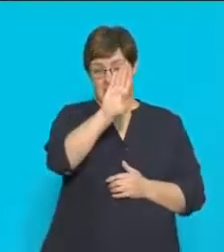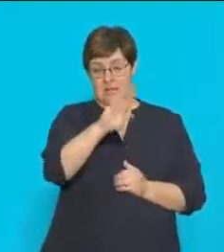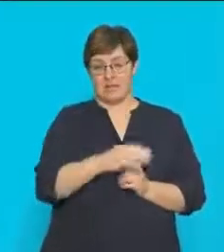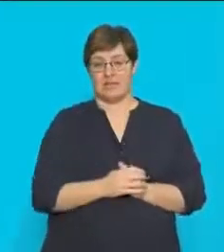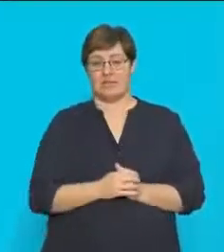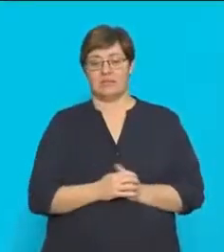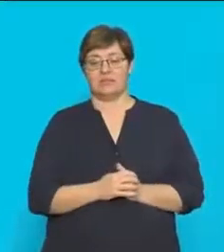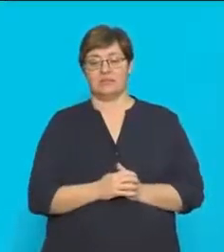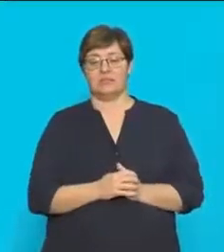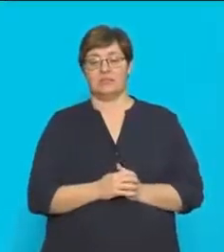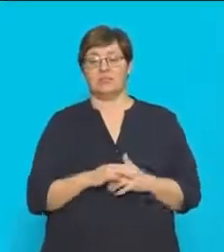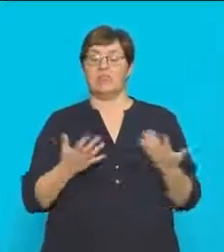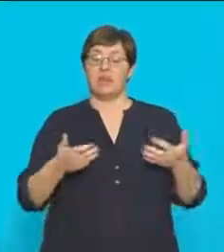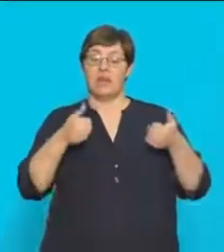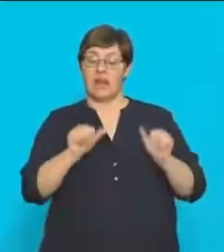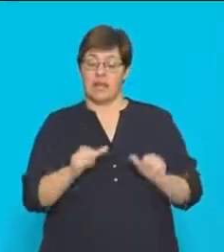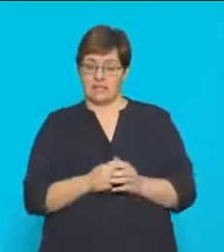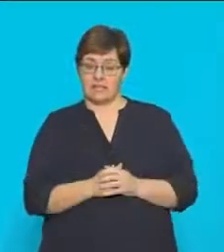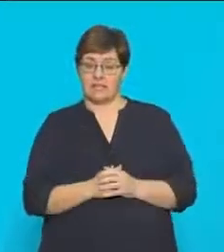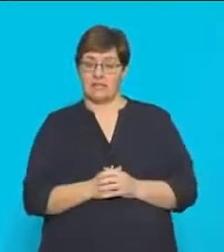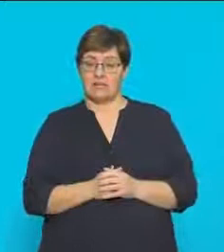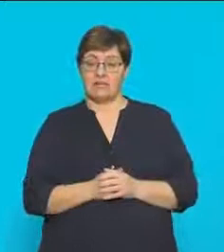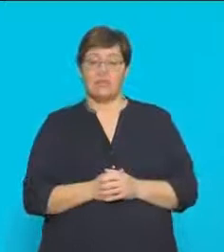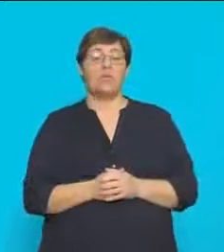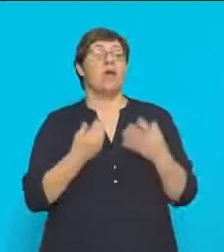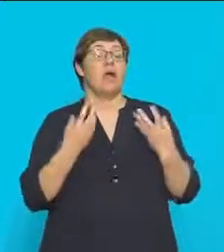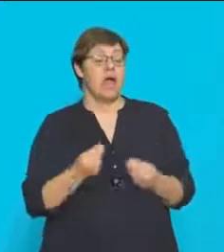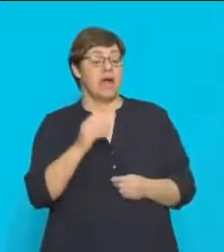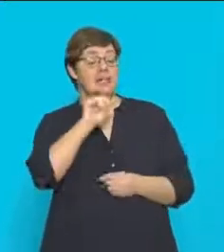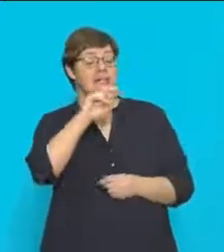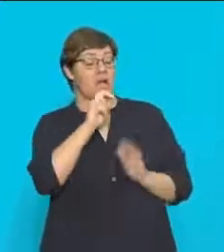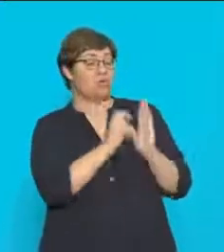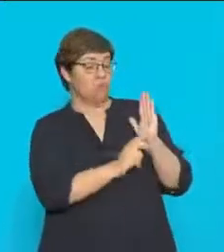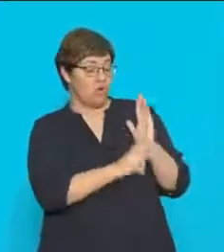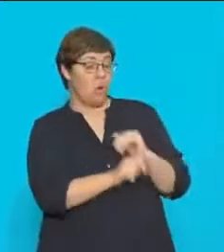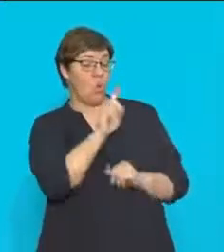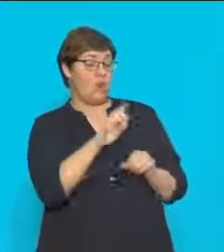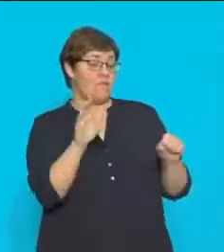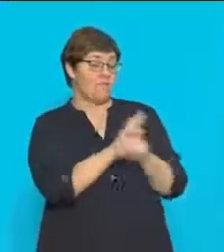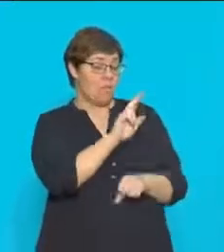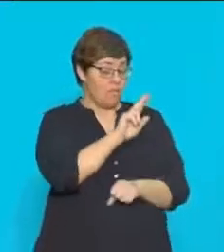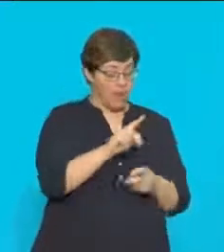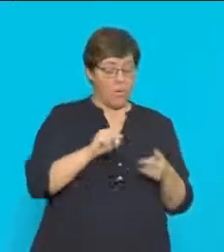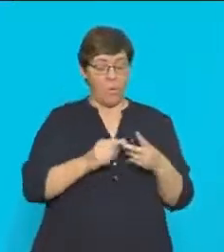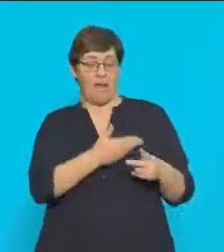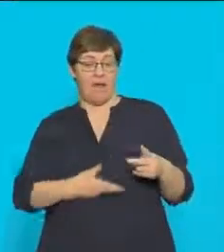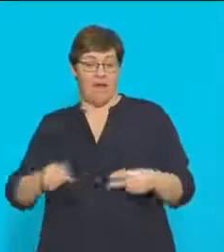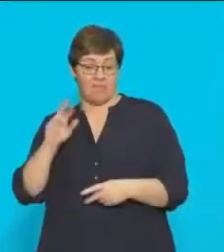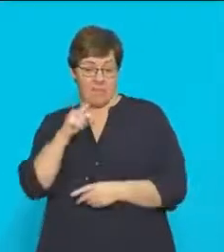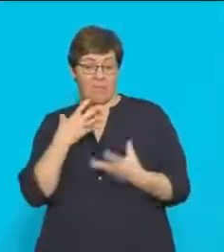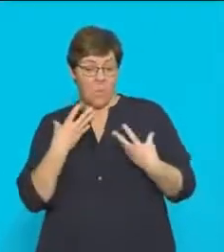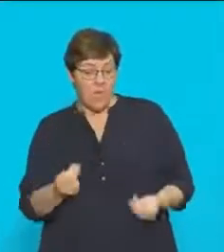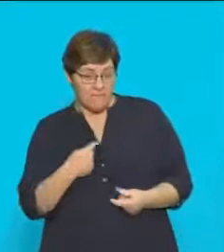AB. The next question we need to ask, remember for sine rule, we need to have one pair and one half